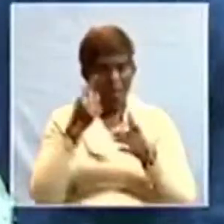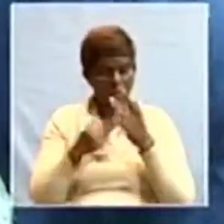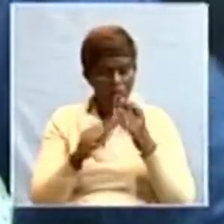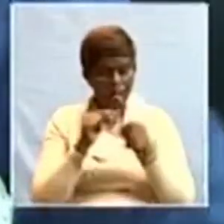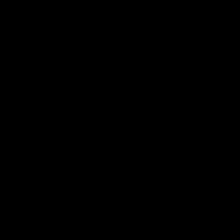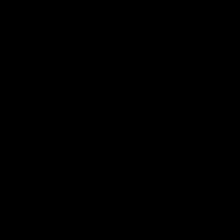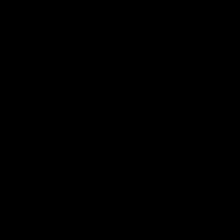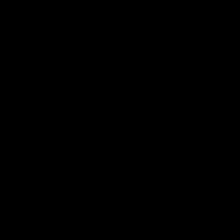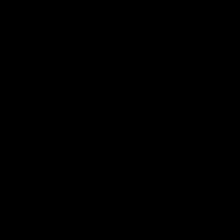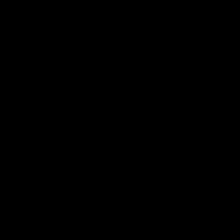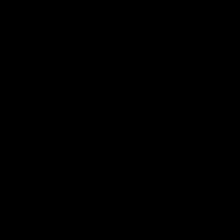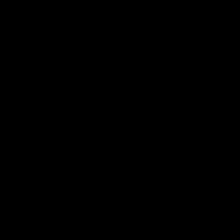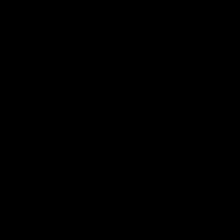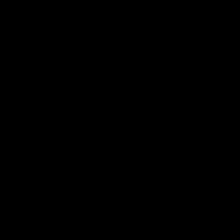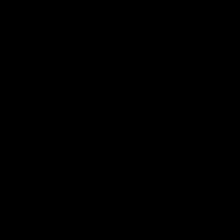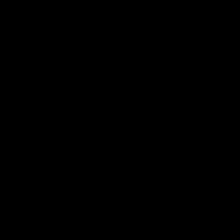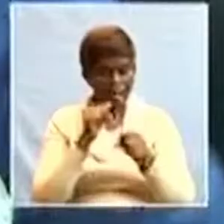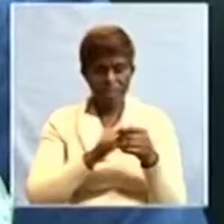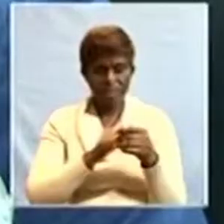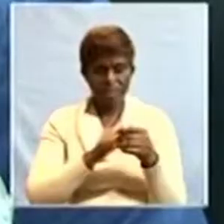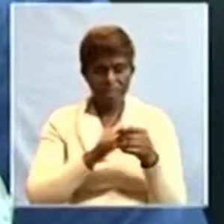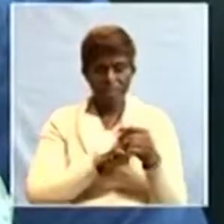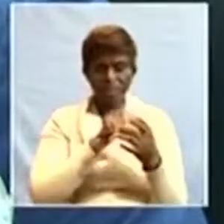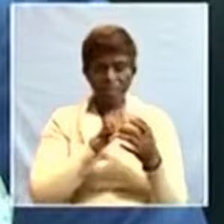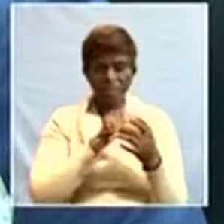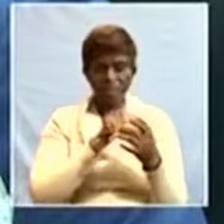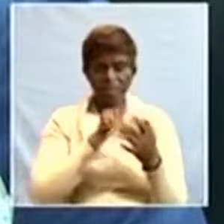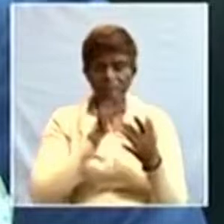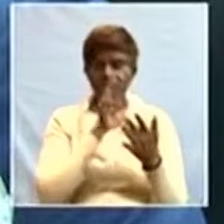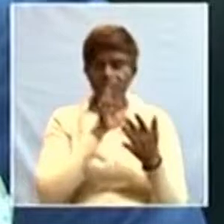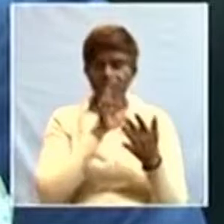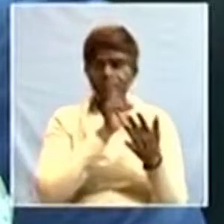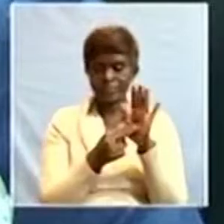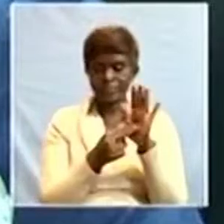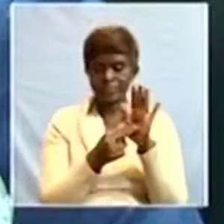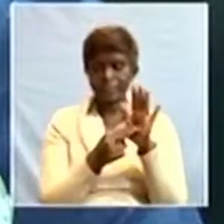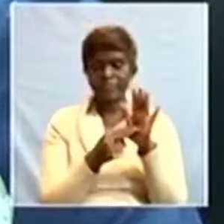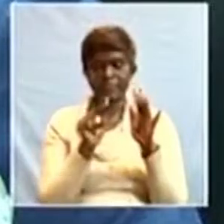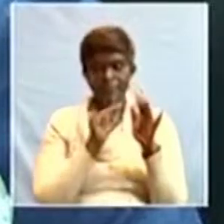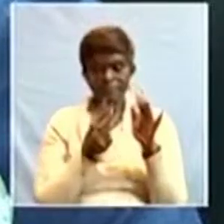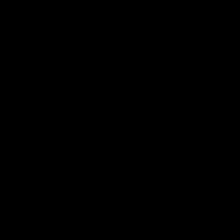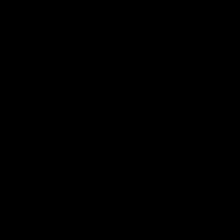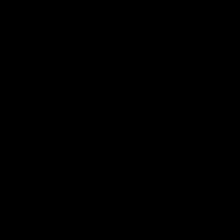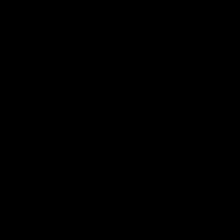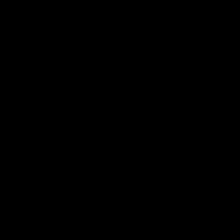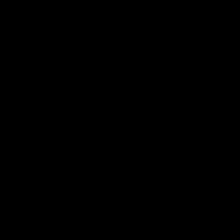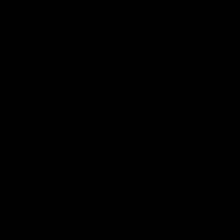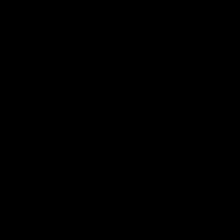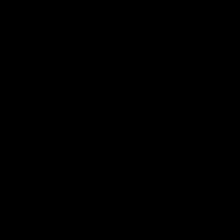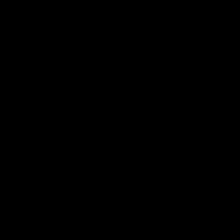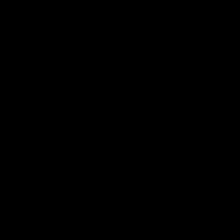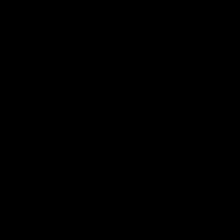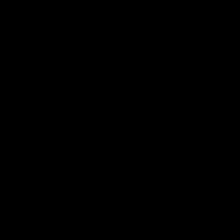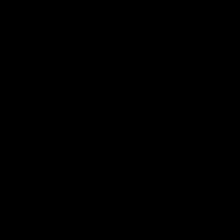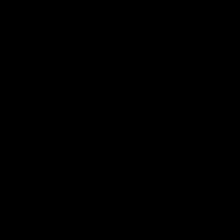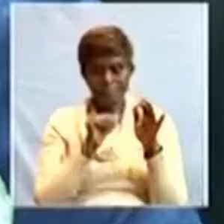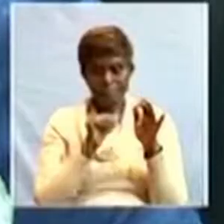much for us to go through, shows to us that